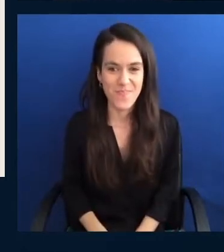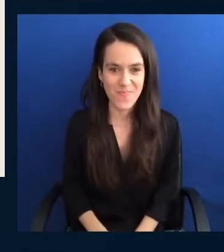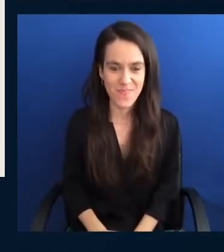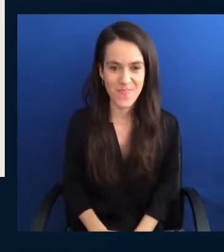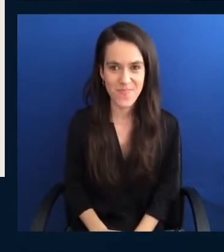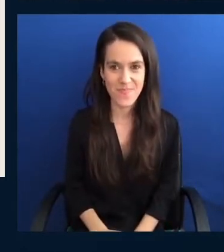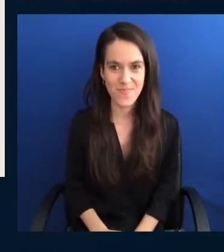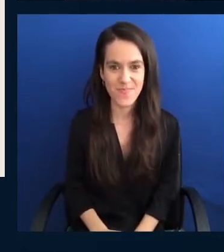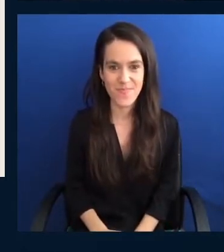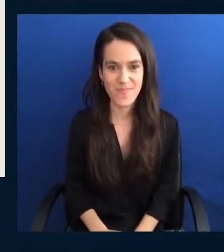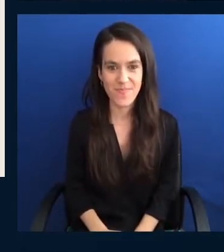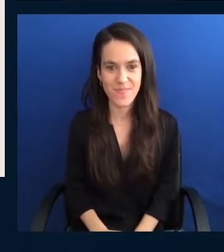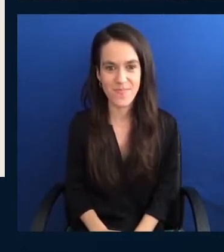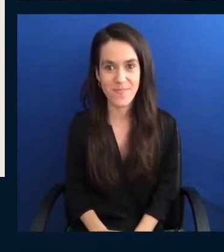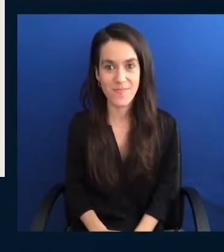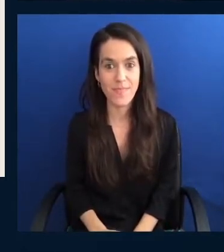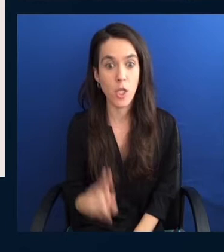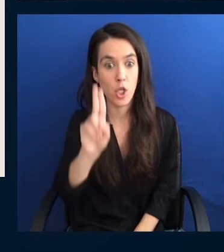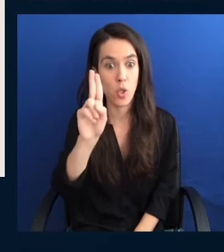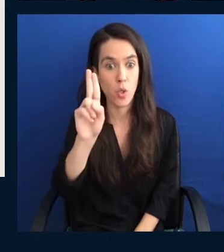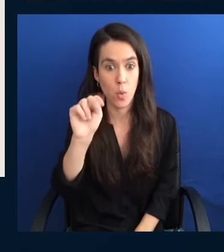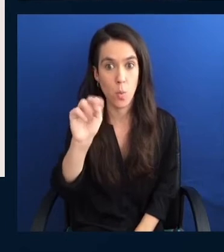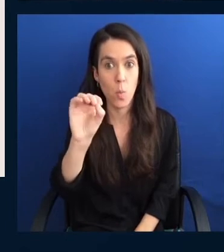We've released Uno, and there's been